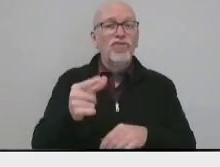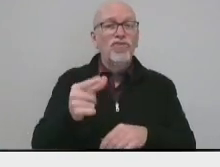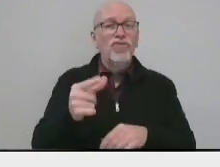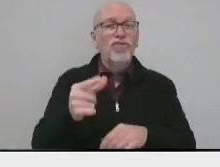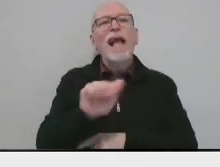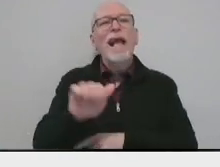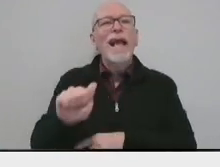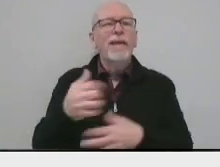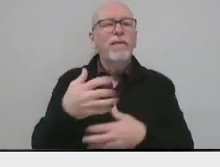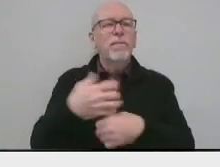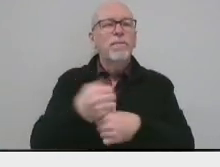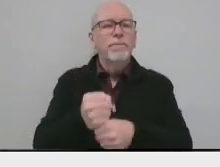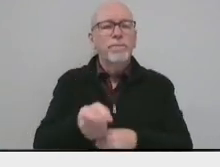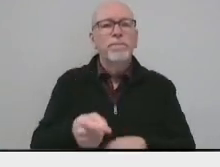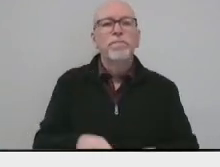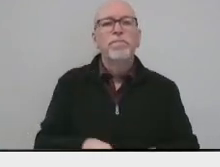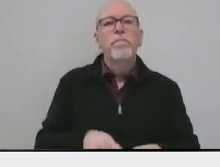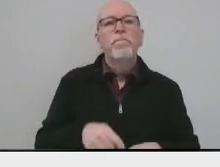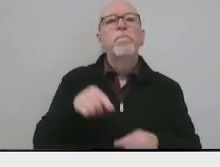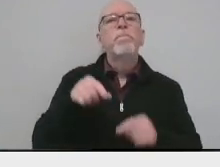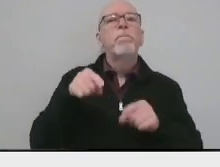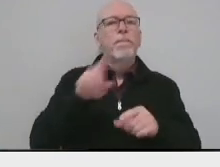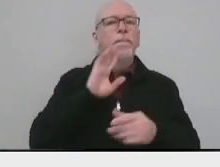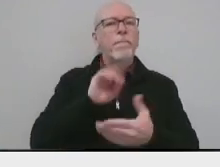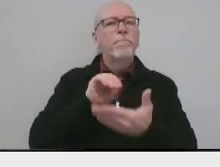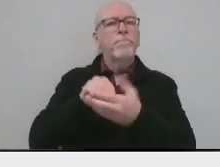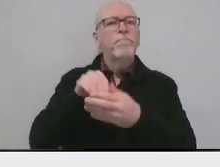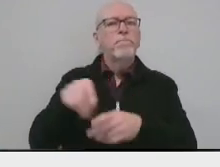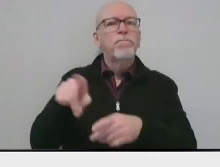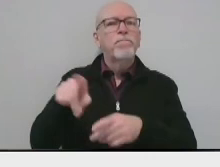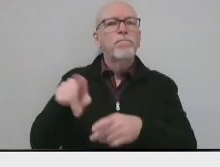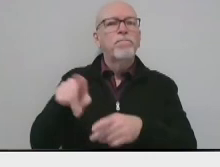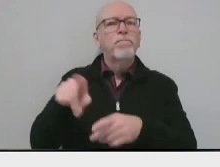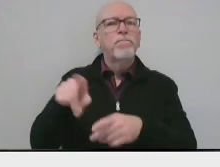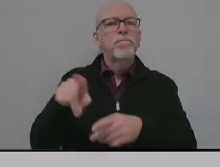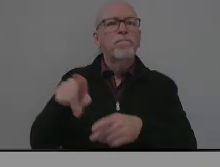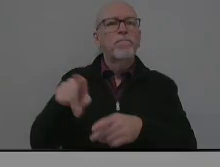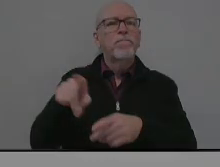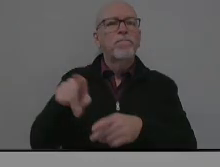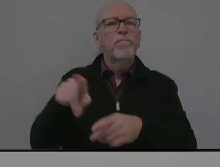entered into a secure cloud-based portal. Just to